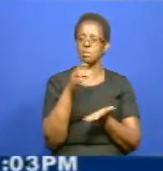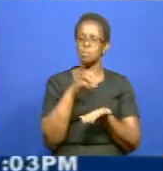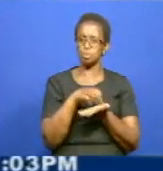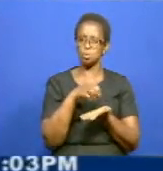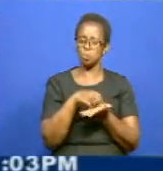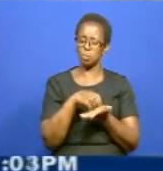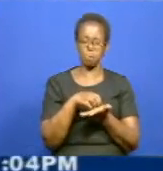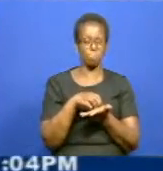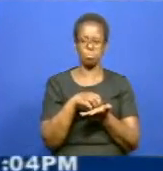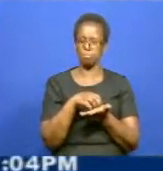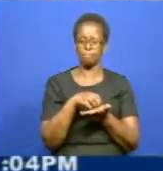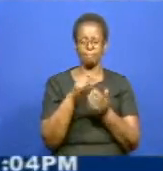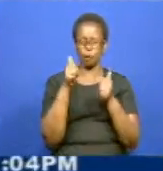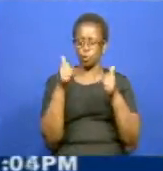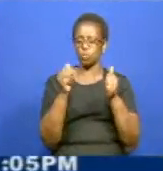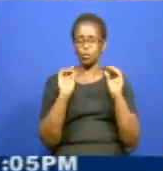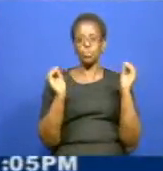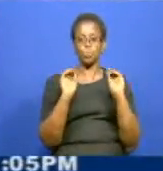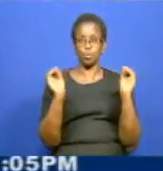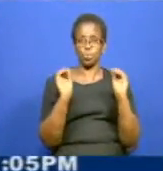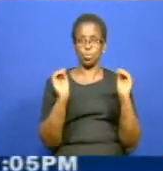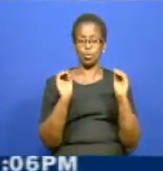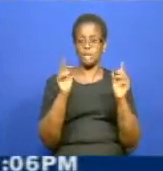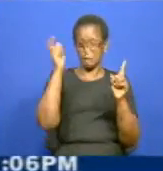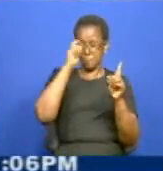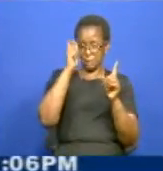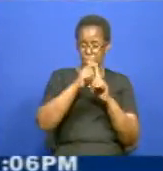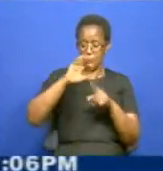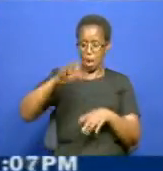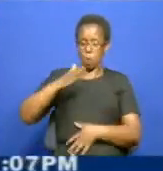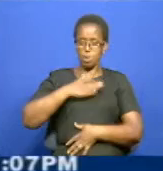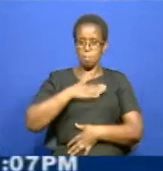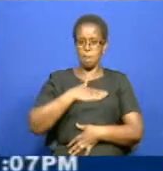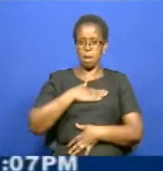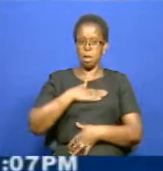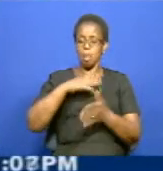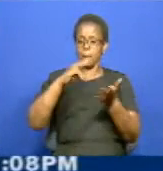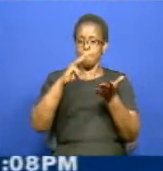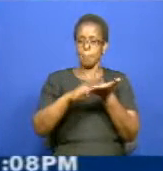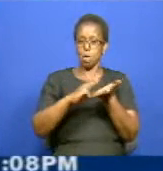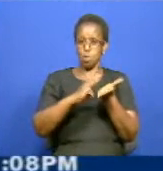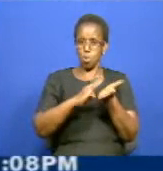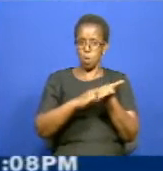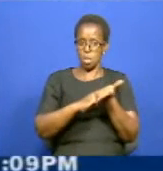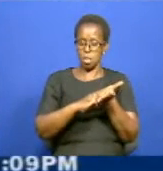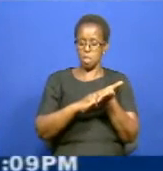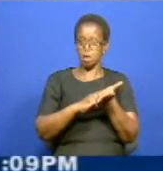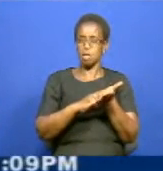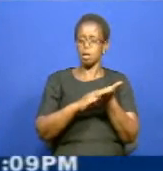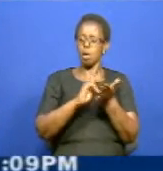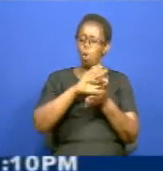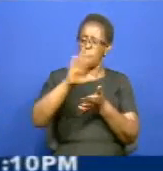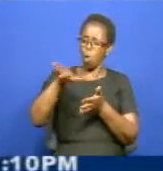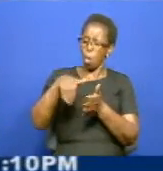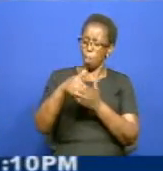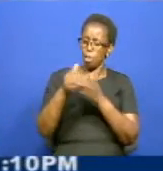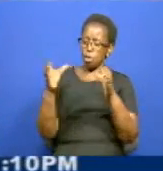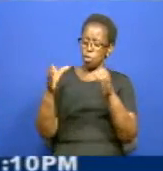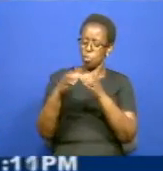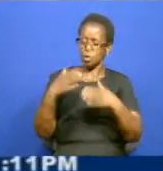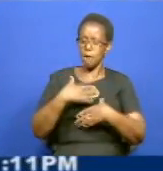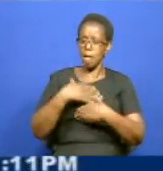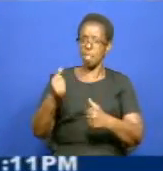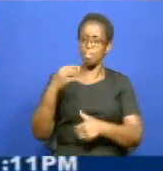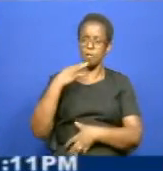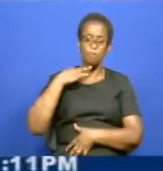is not tolerable. Particularly in my county, Migori, all the community health volunteers, the ones